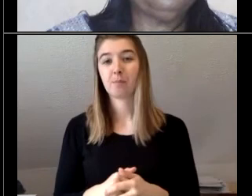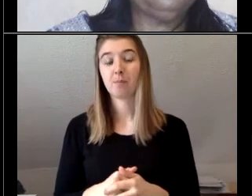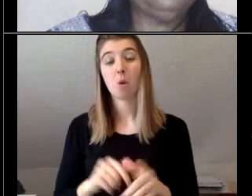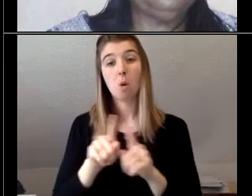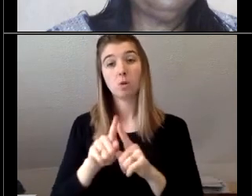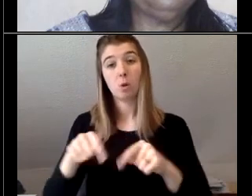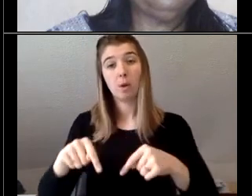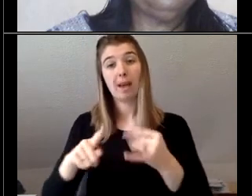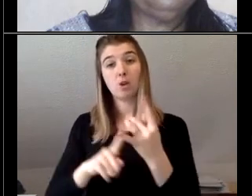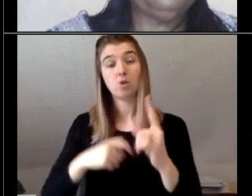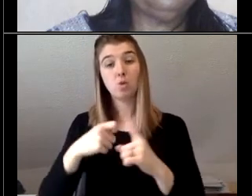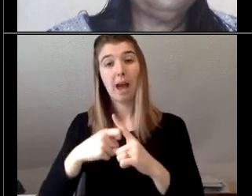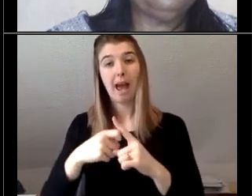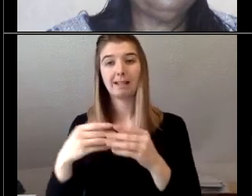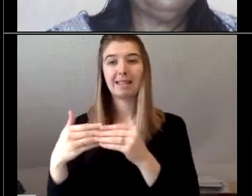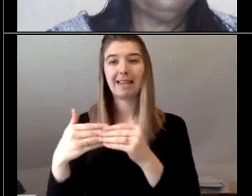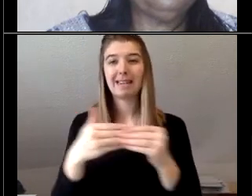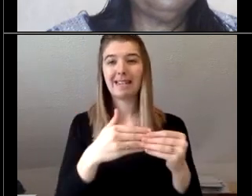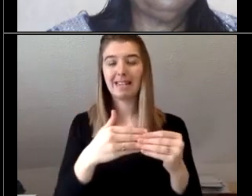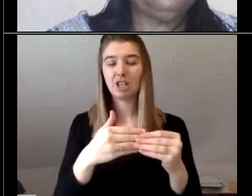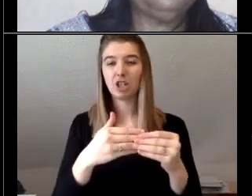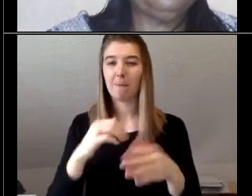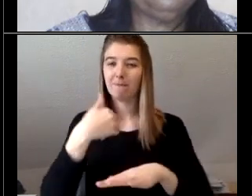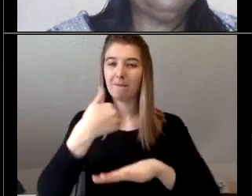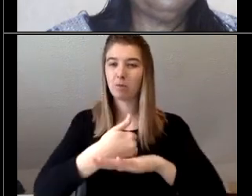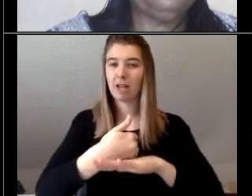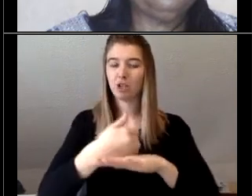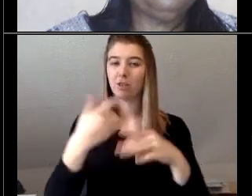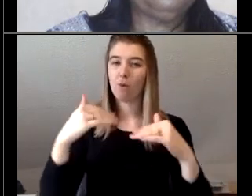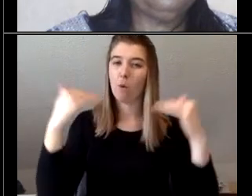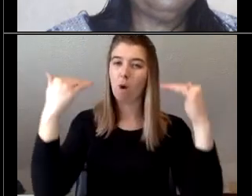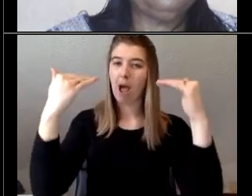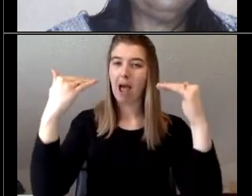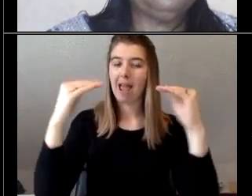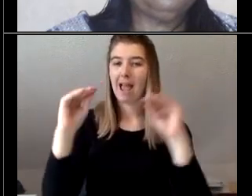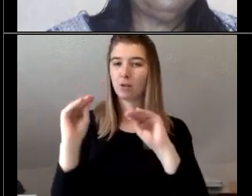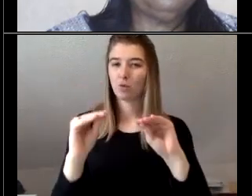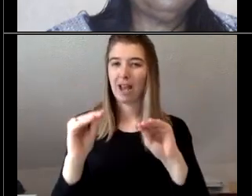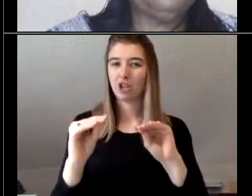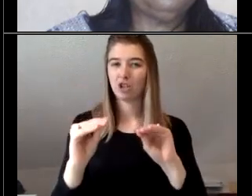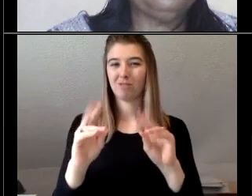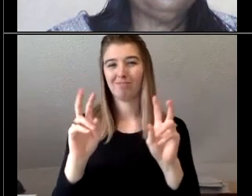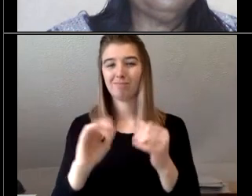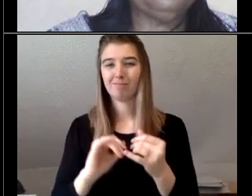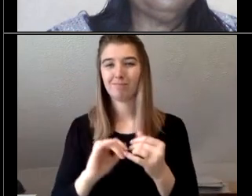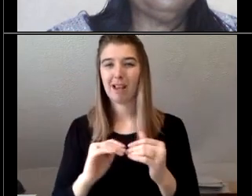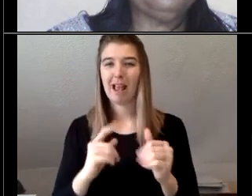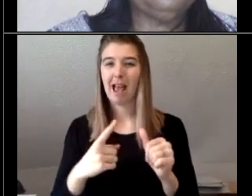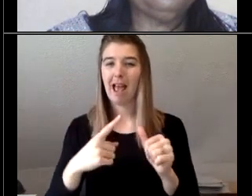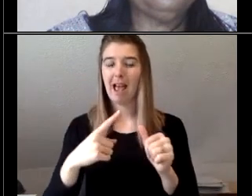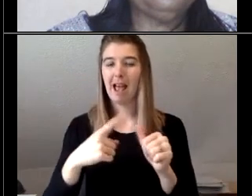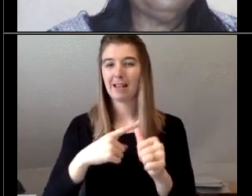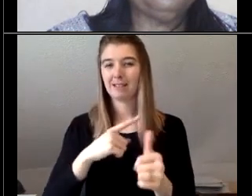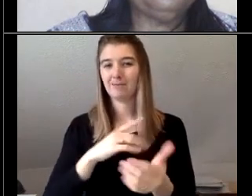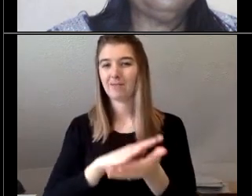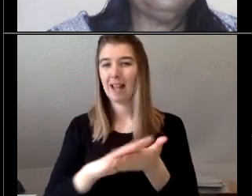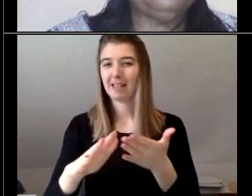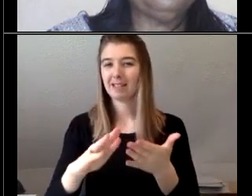example, the Leadership Foundation for Higher Education, which has now been renamed to Advance HE, has run a program for many years called the